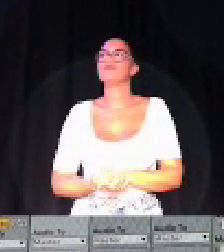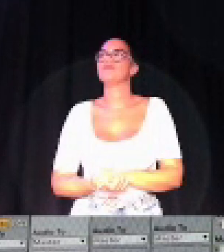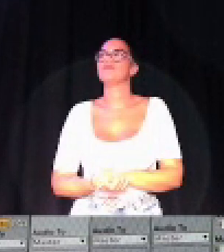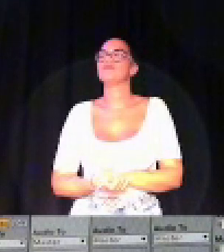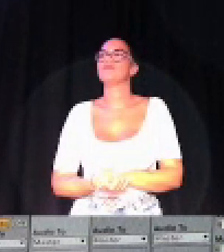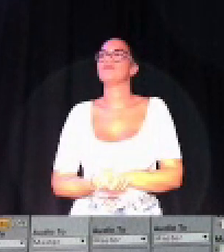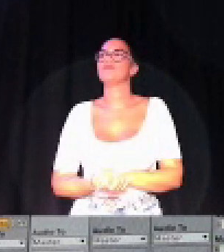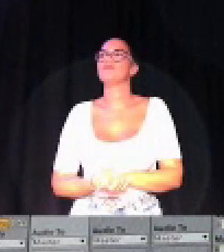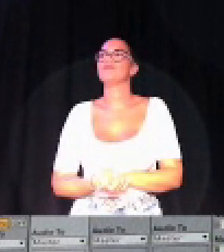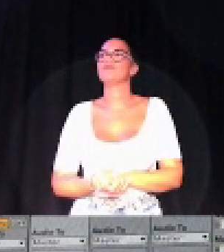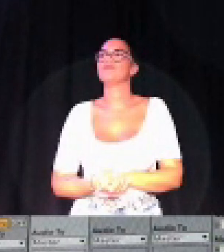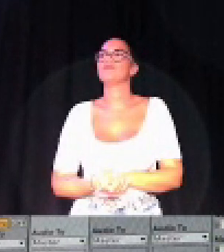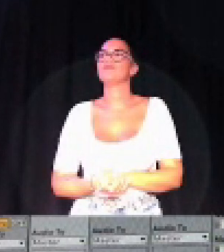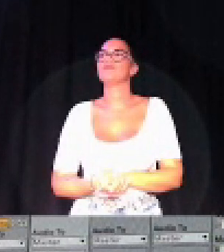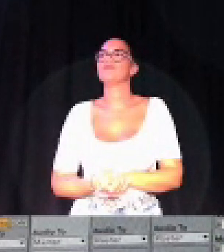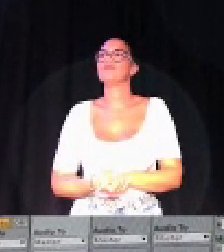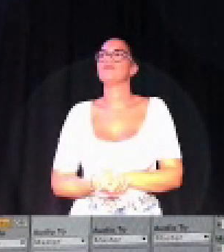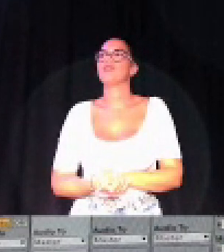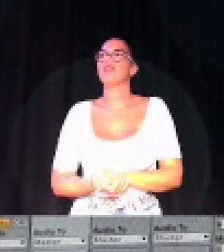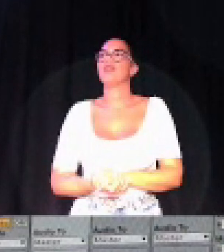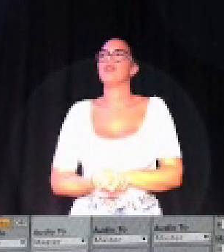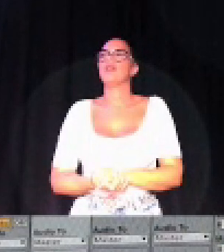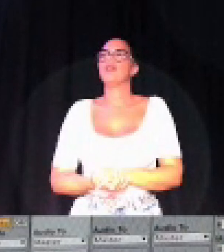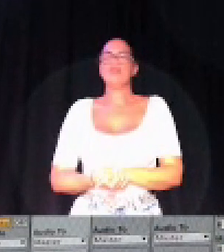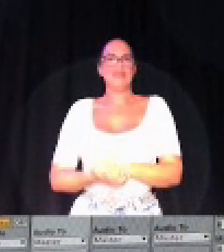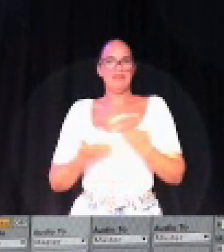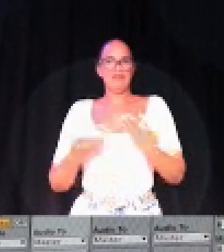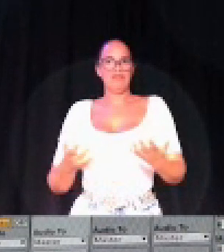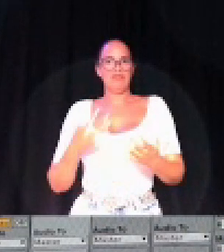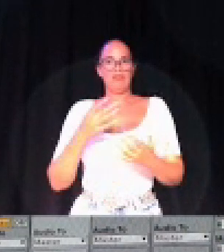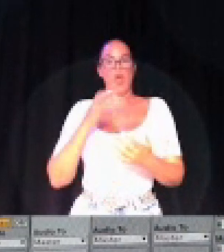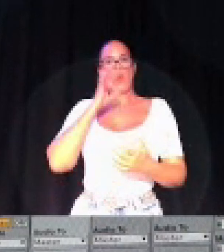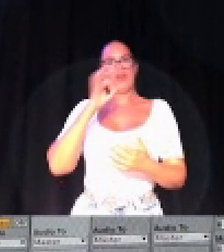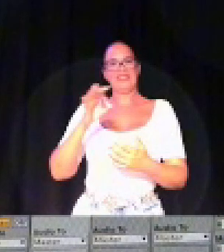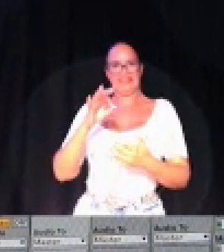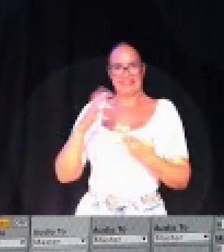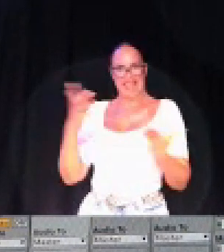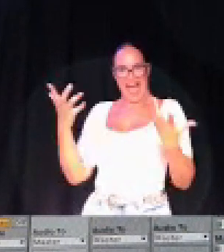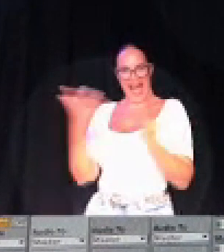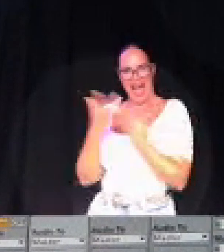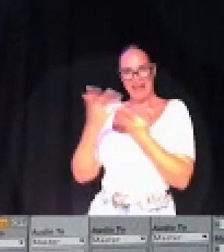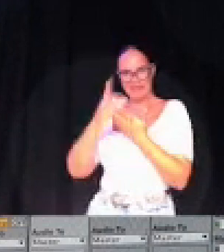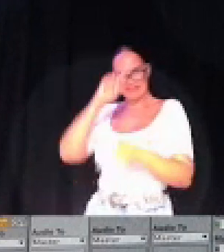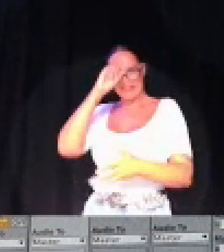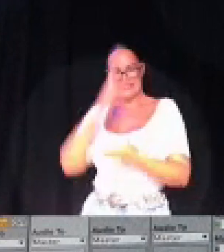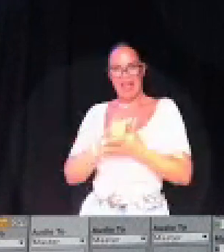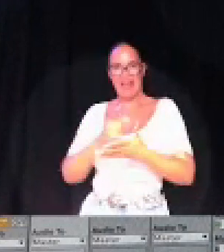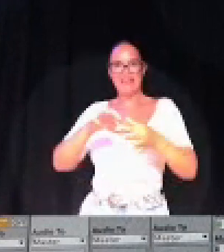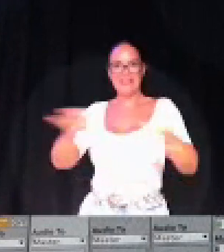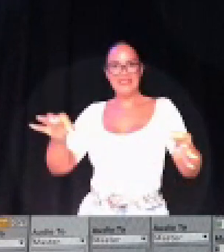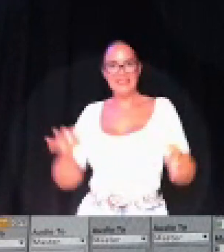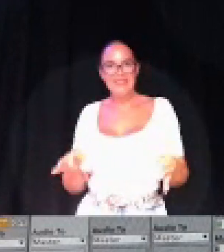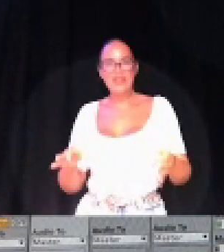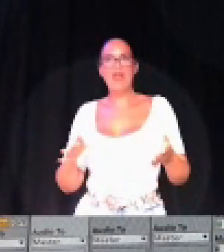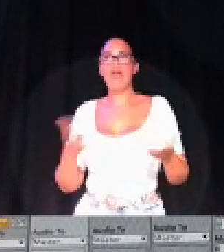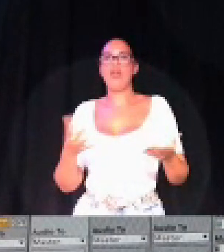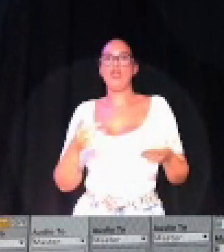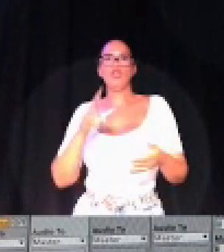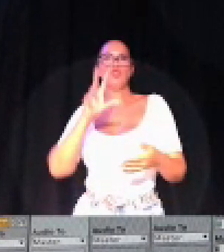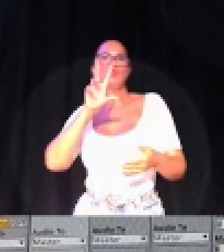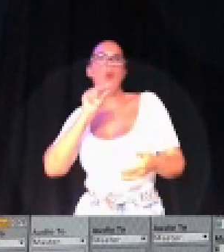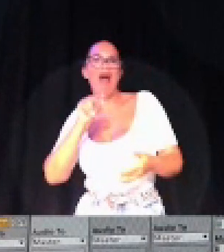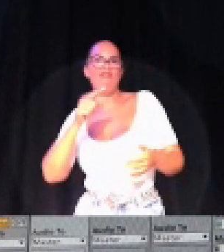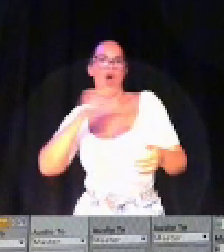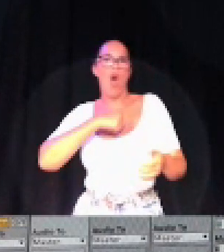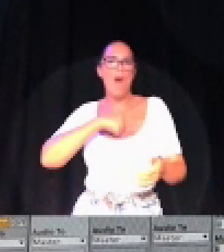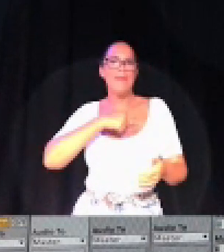Parameters to set. How do you decide what parameters to set? why 12 heartbeats? Why not 8? Oh, yeah. Have you